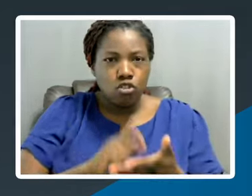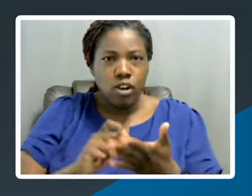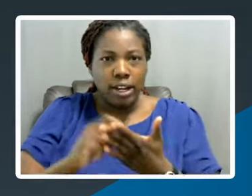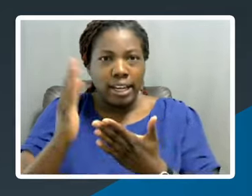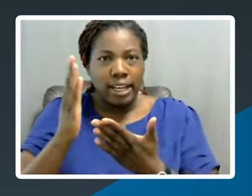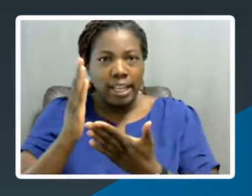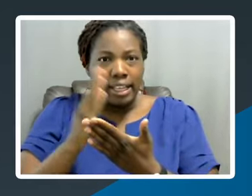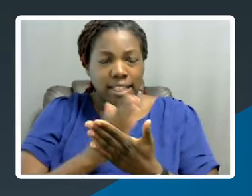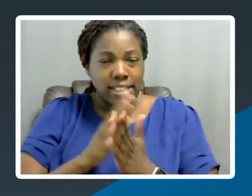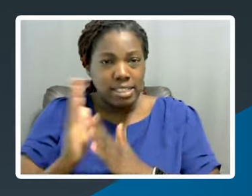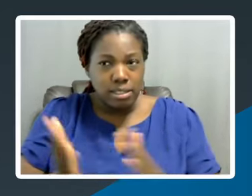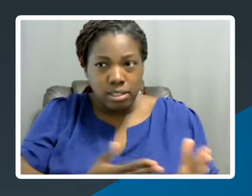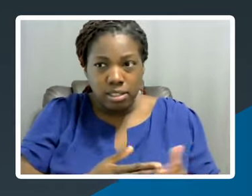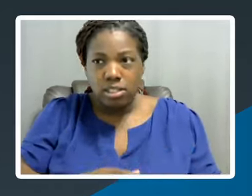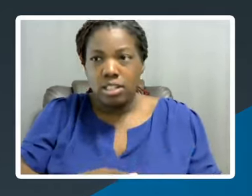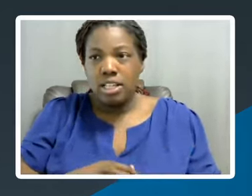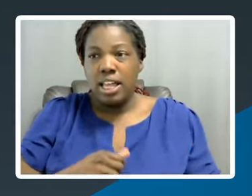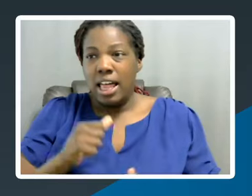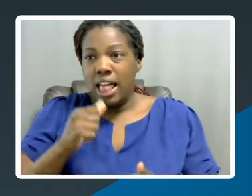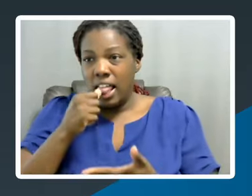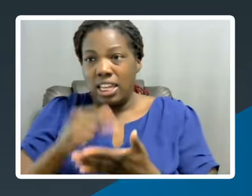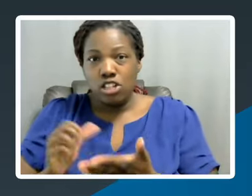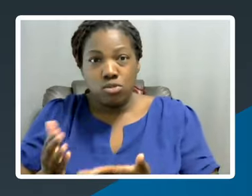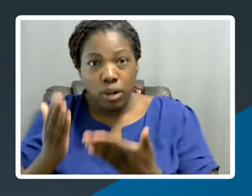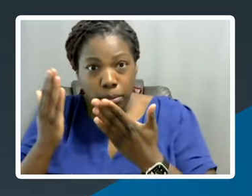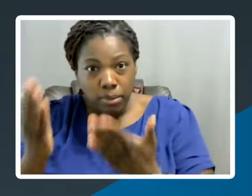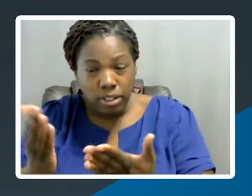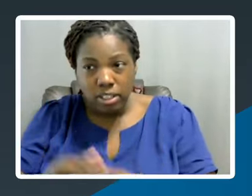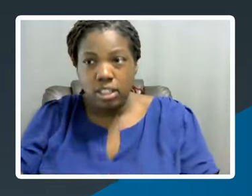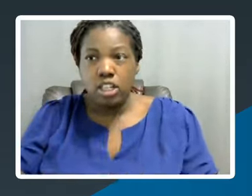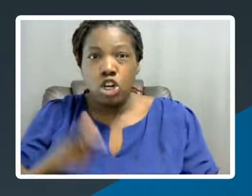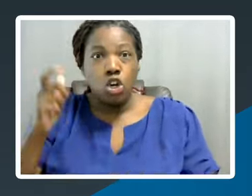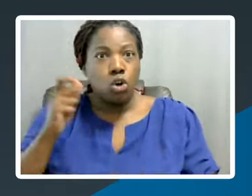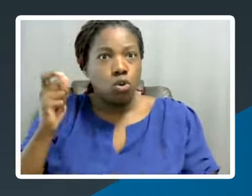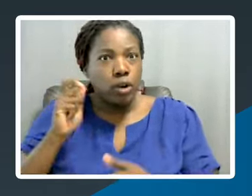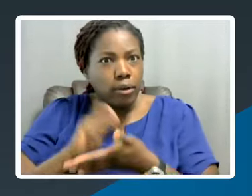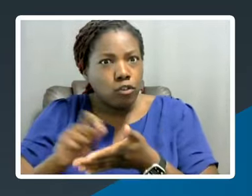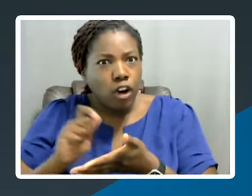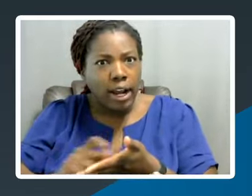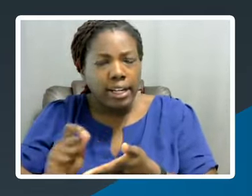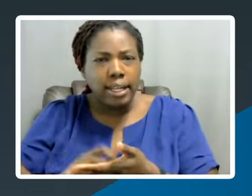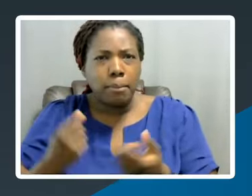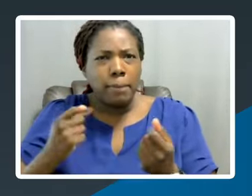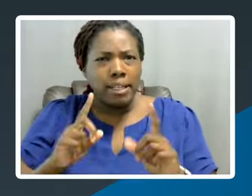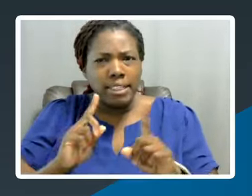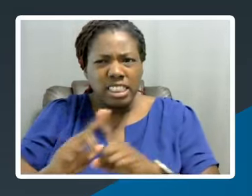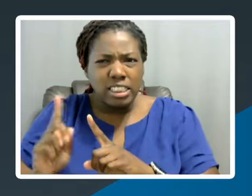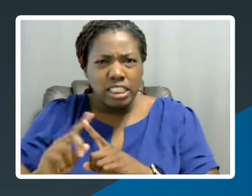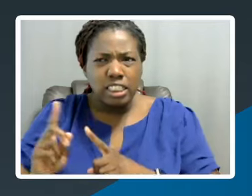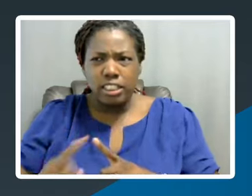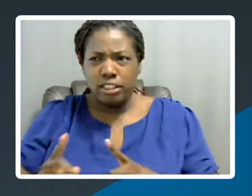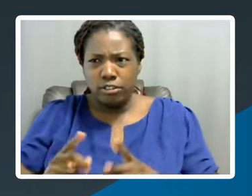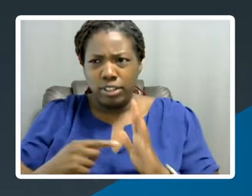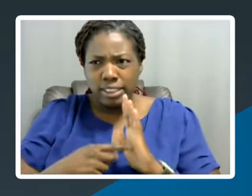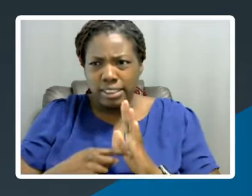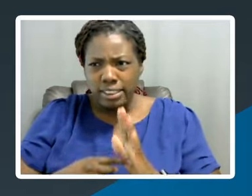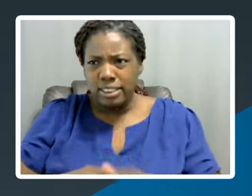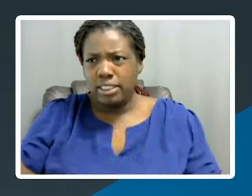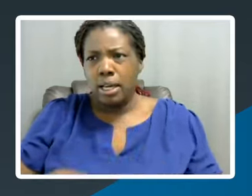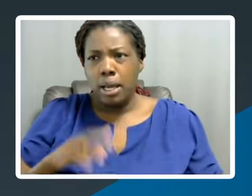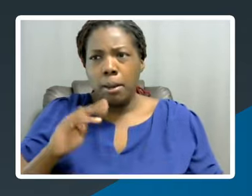writing student letters of recommendation. Right, great. Grant writing, Tracy put there. So an AI, Nia put AI